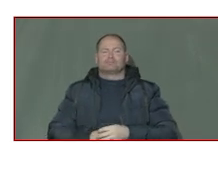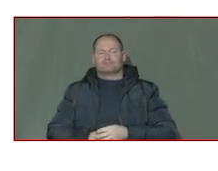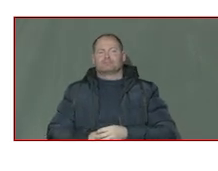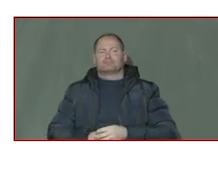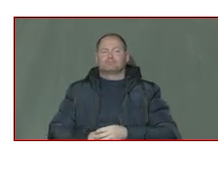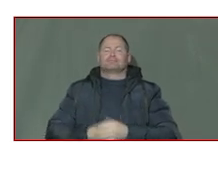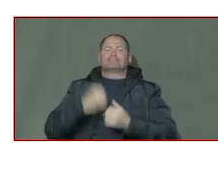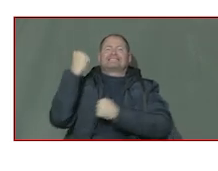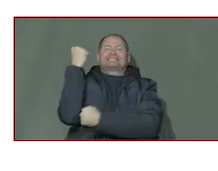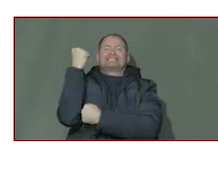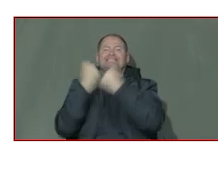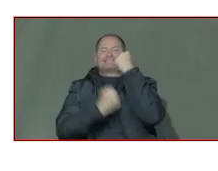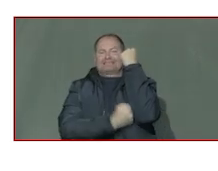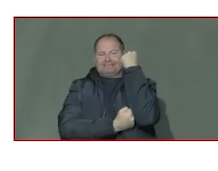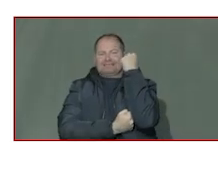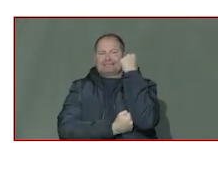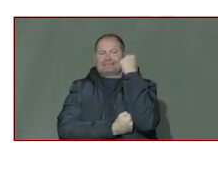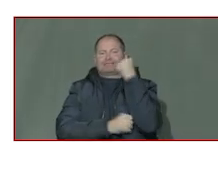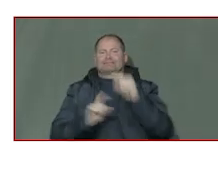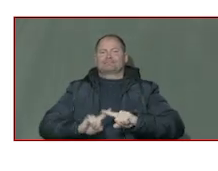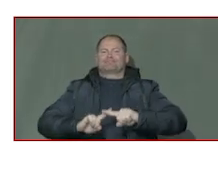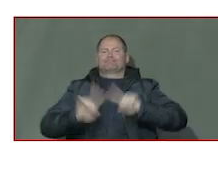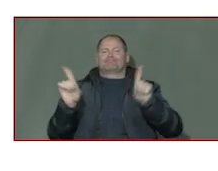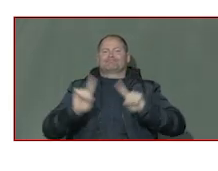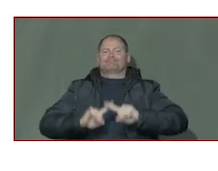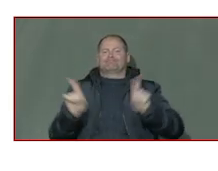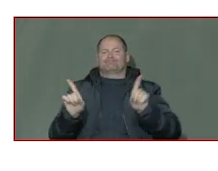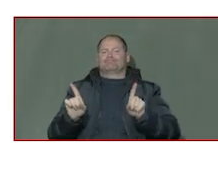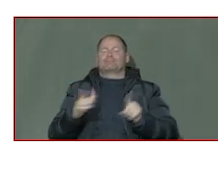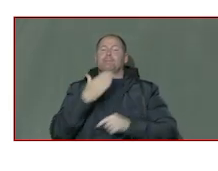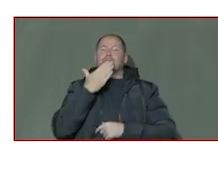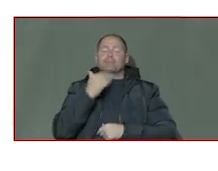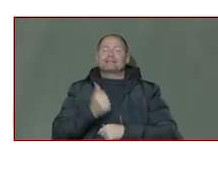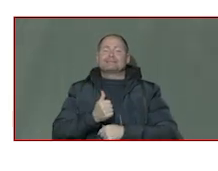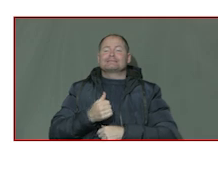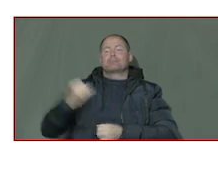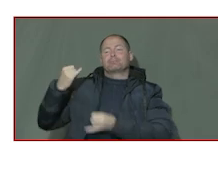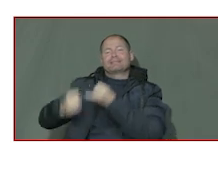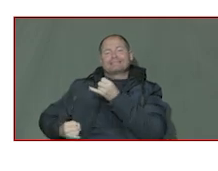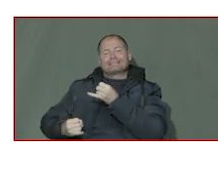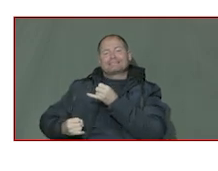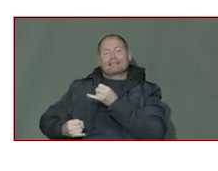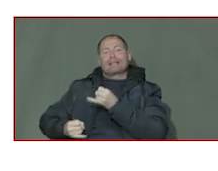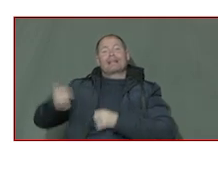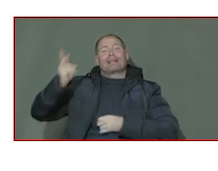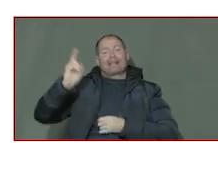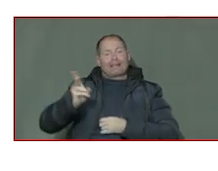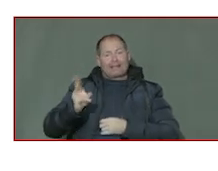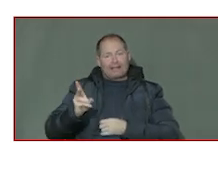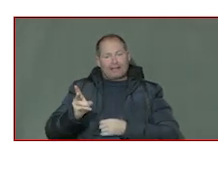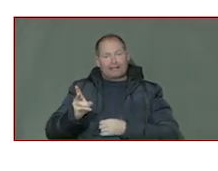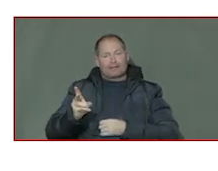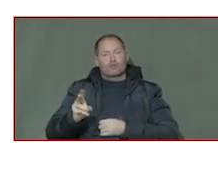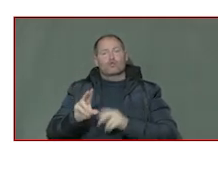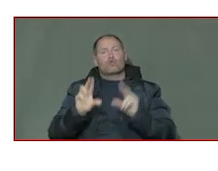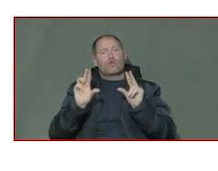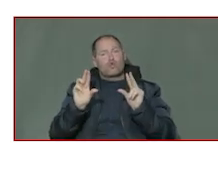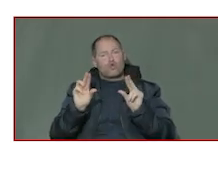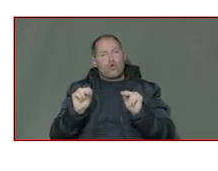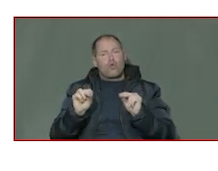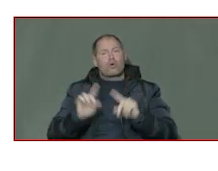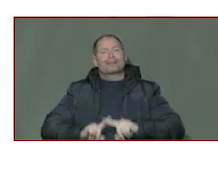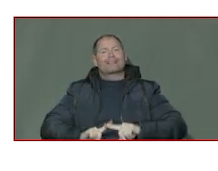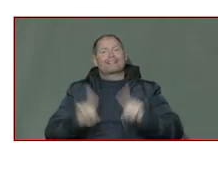Structural difference. Please don't make the same mistake should we have a question on the